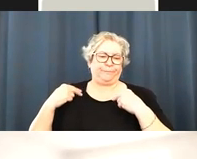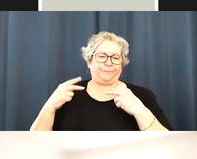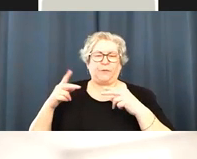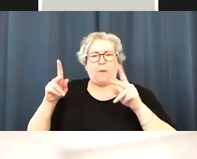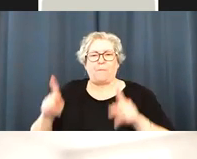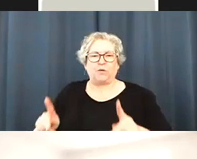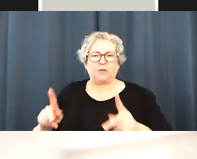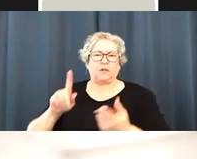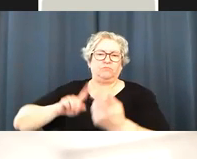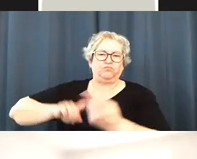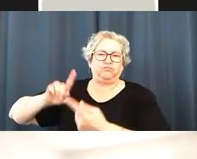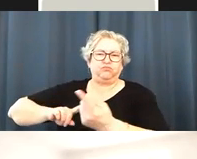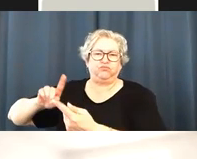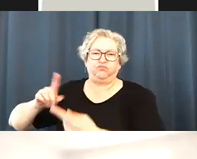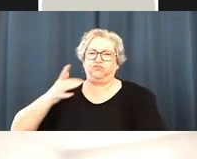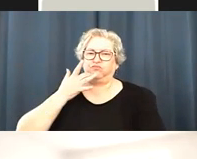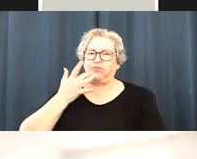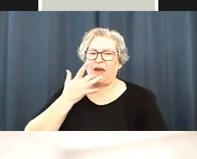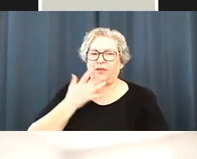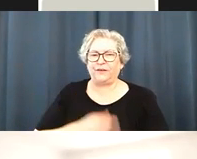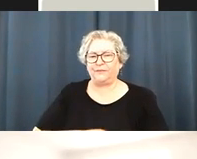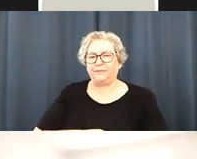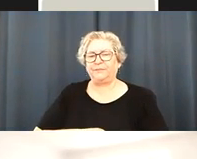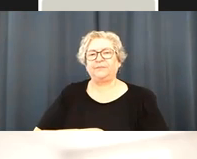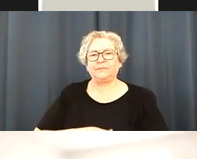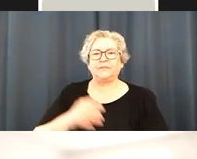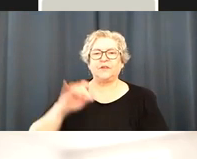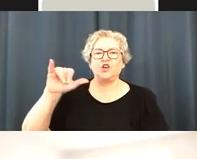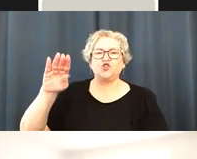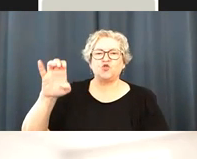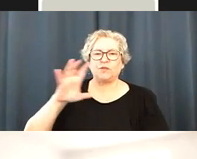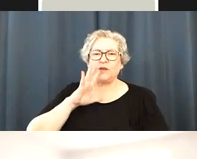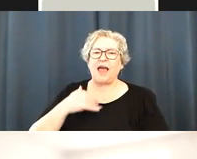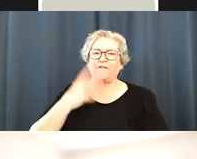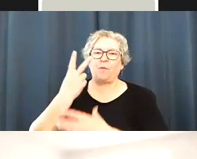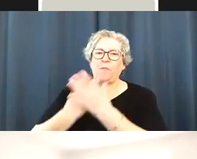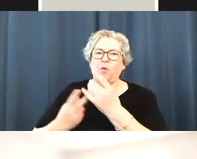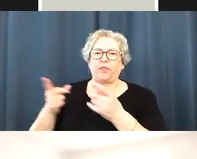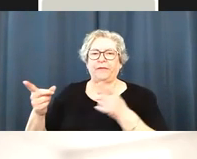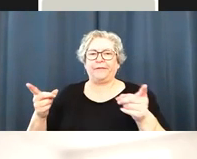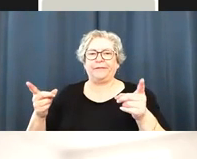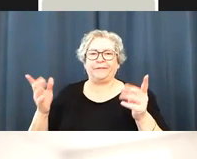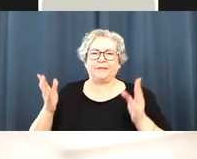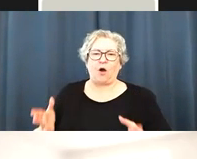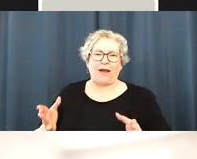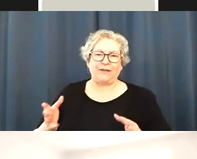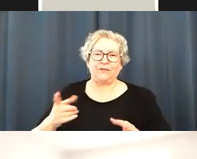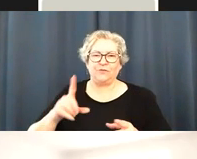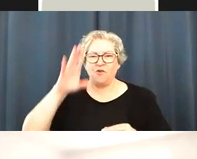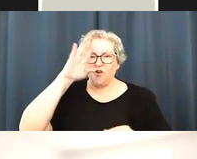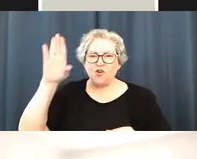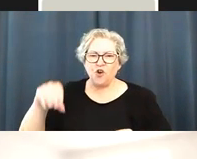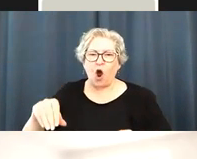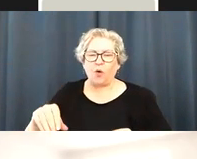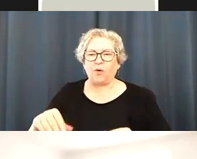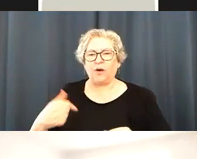please. That's right. And there's dual sides of that, which you all know. There